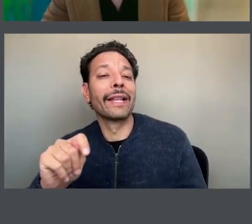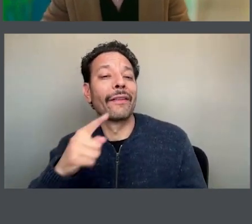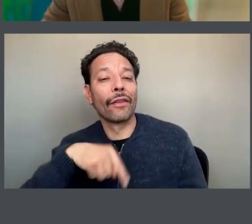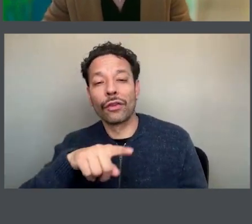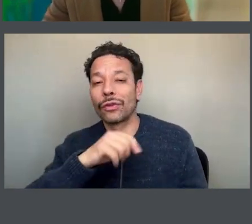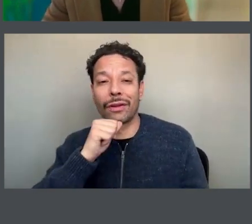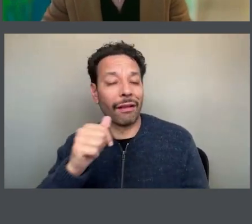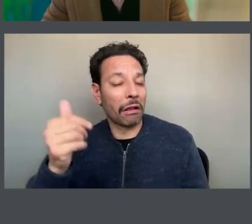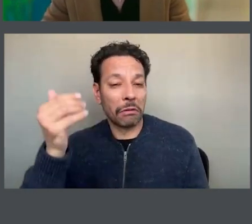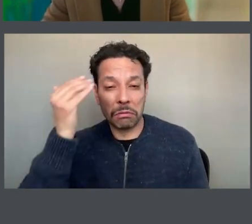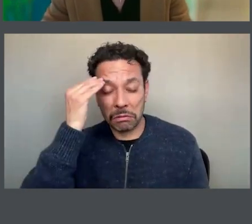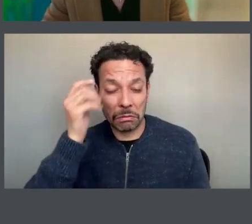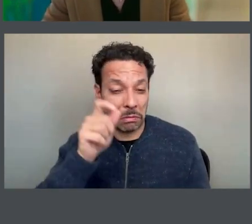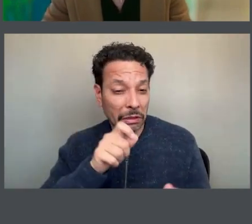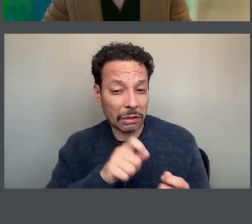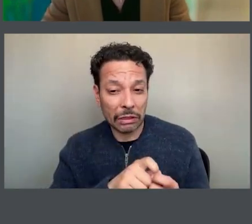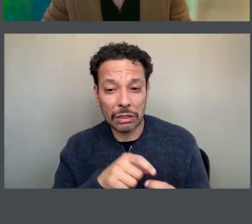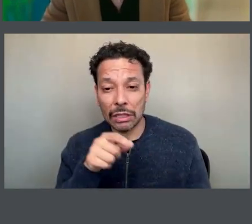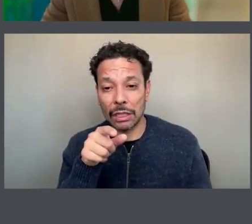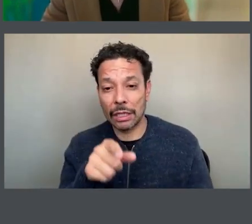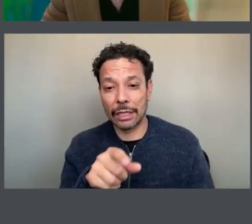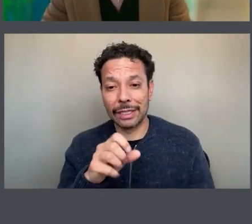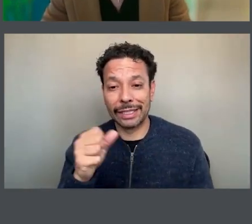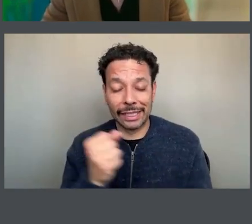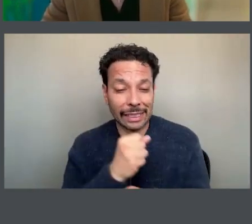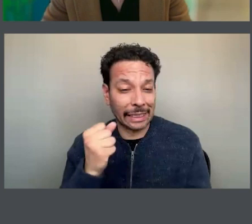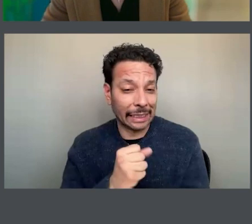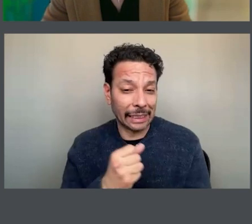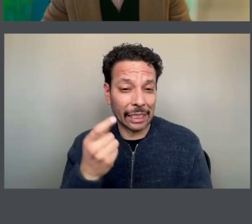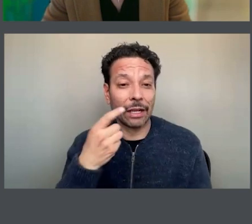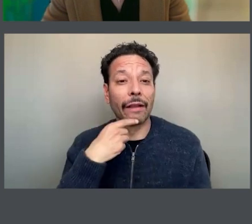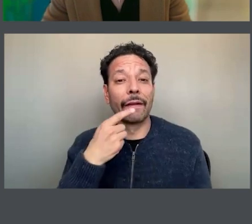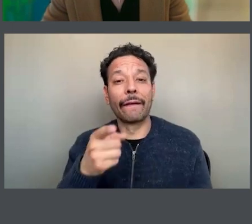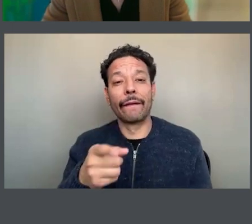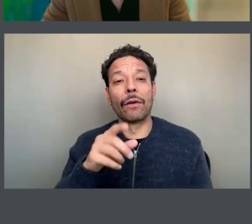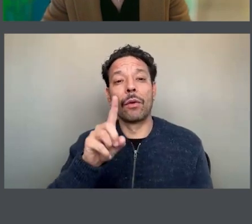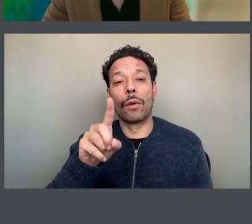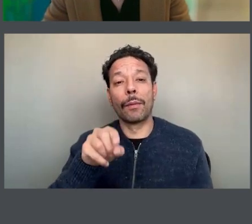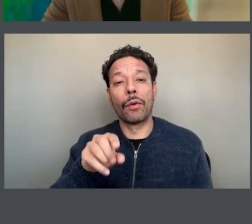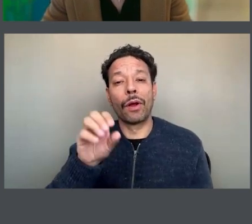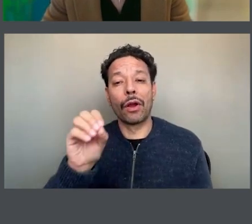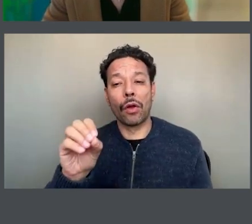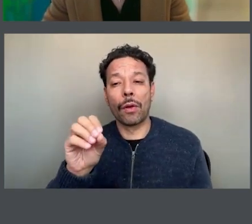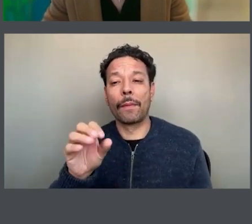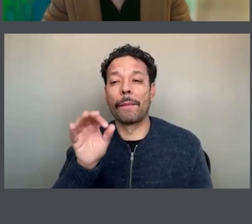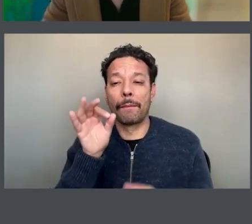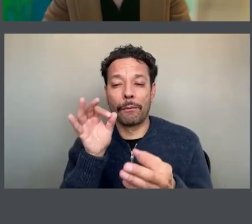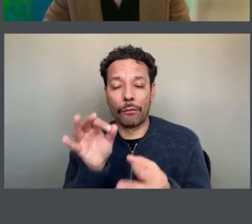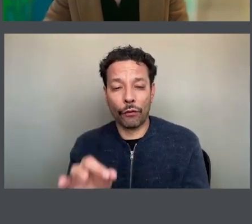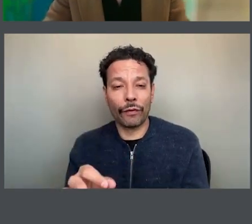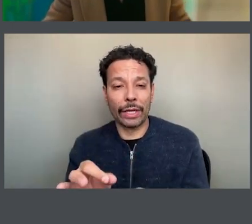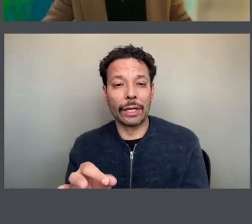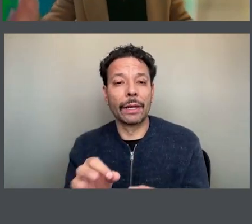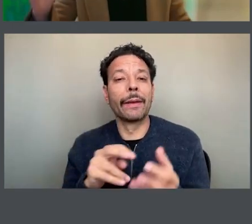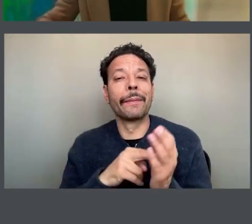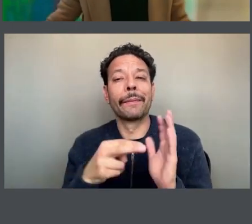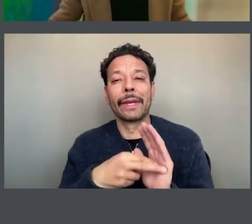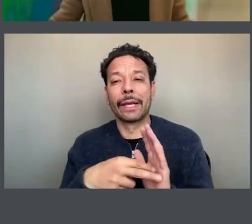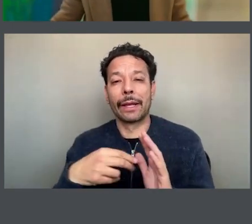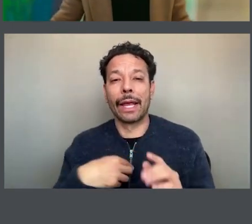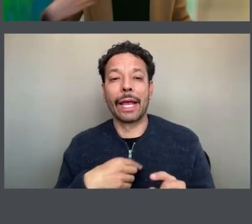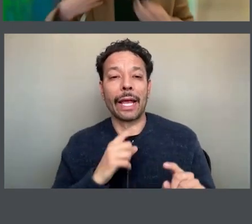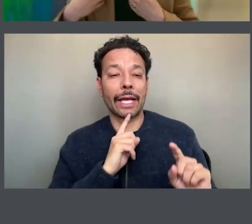you who are not particularly statistics-minded that a correlation of 1.0 is a perfect correlation, which means that